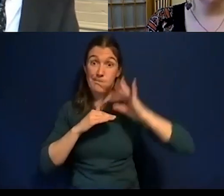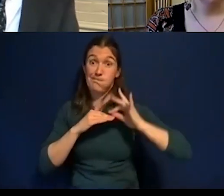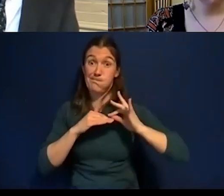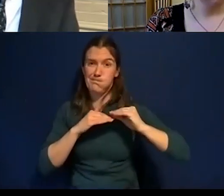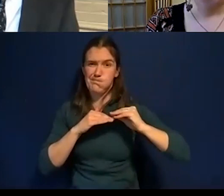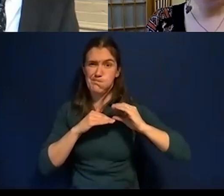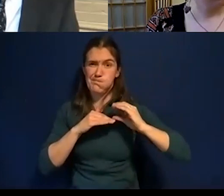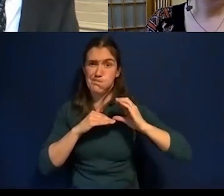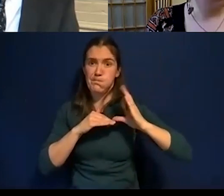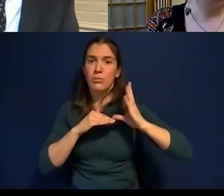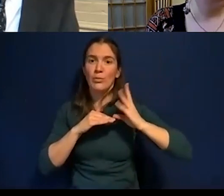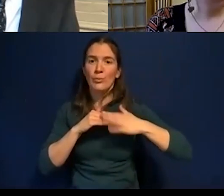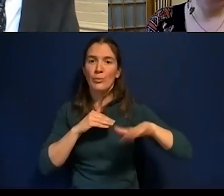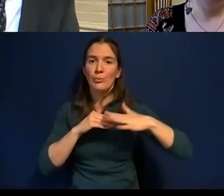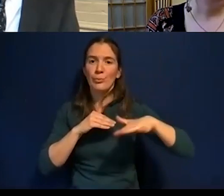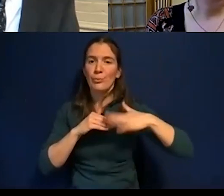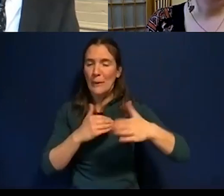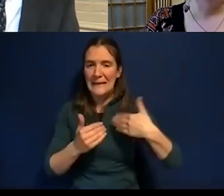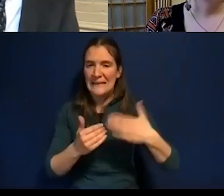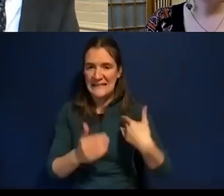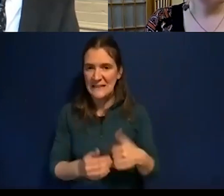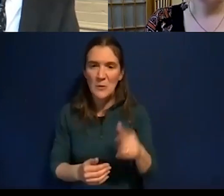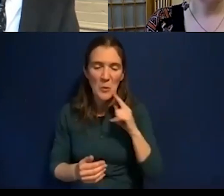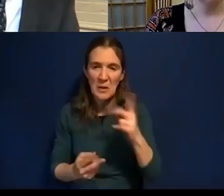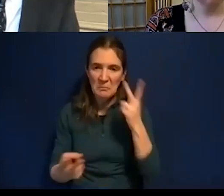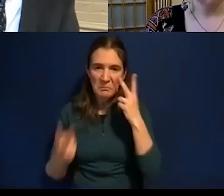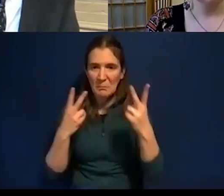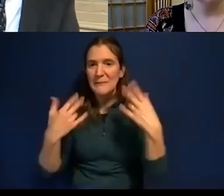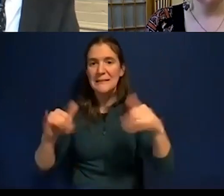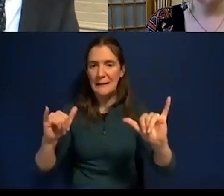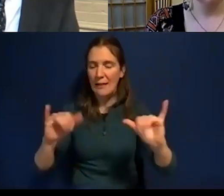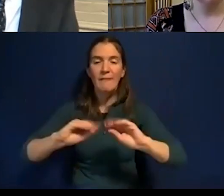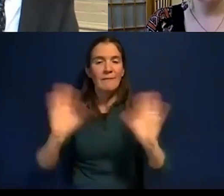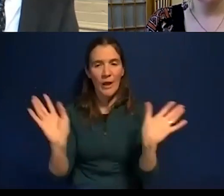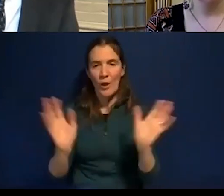could, it would still be above the line of sight. So I think you're gonna see